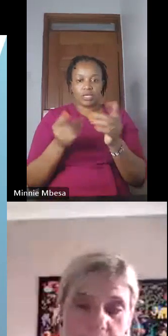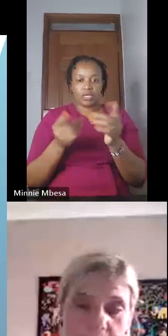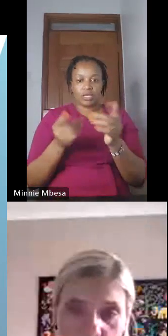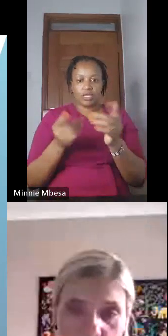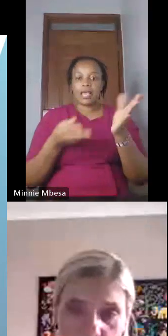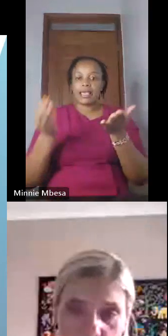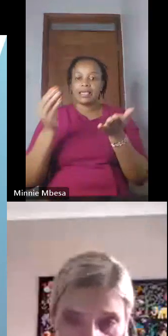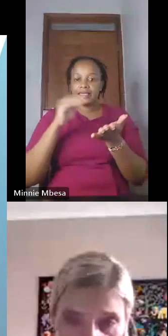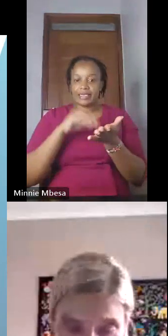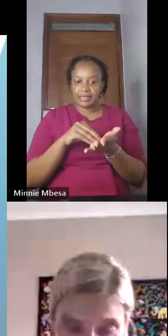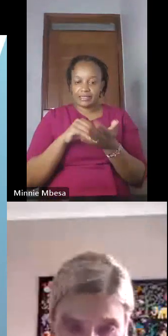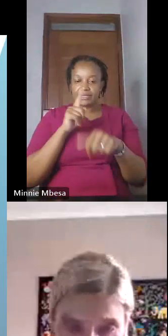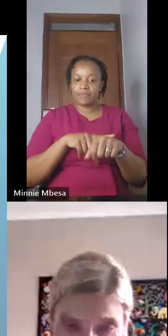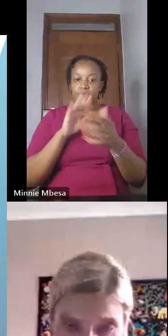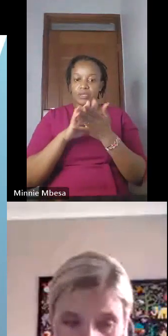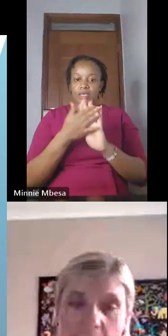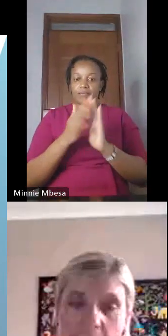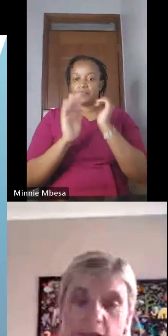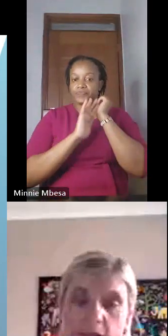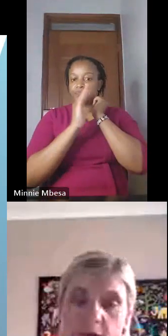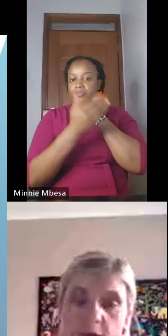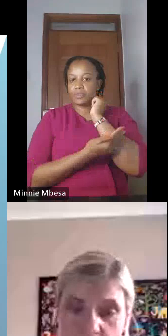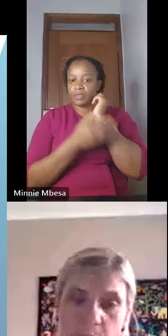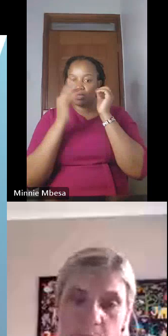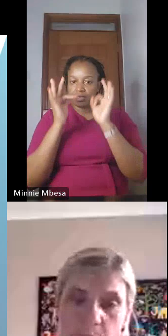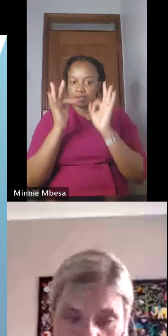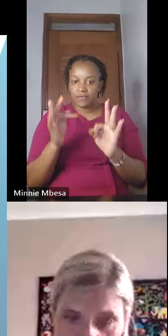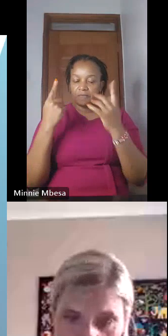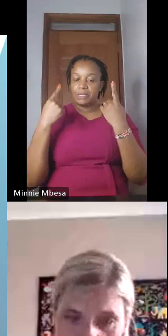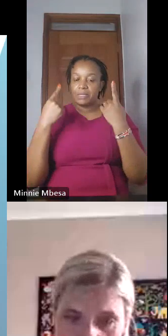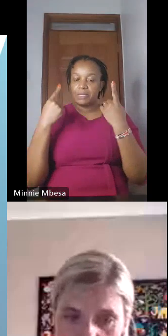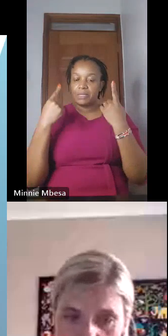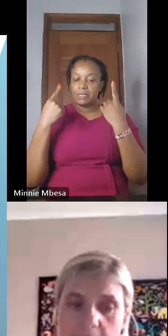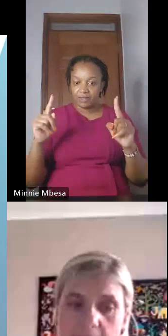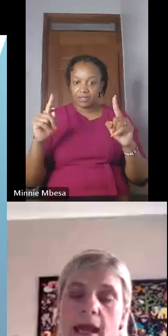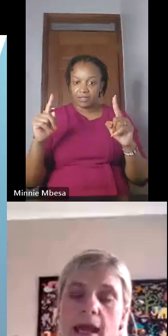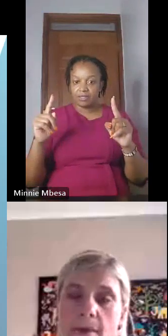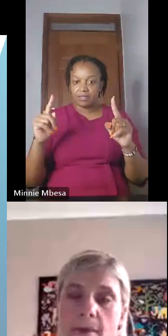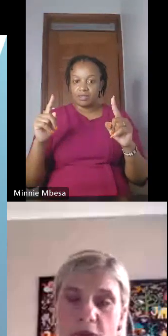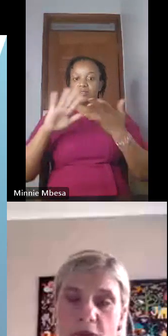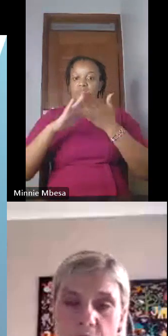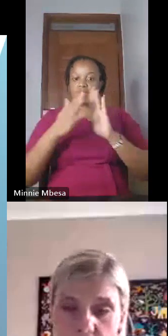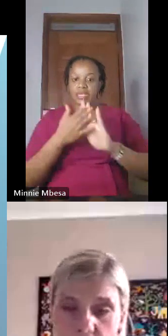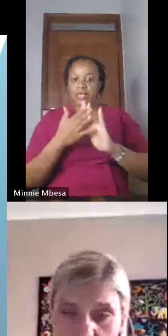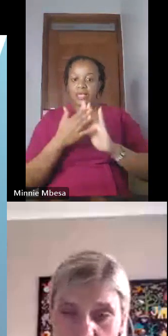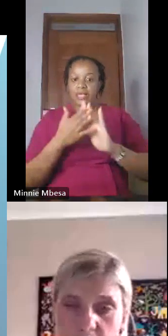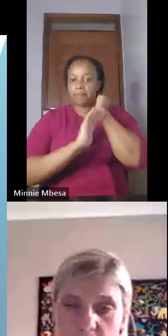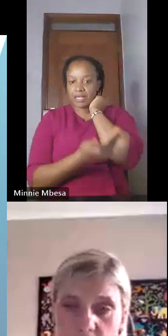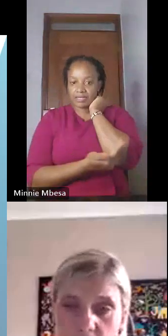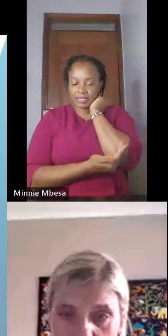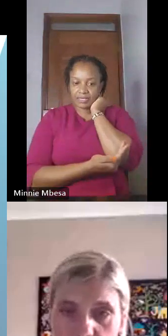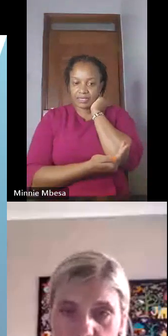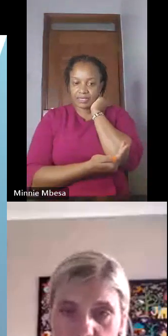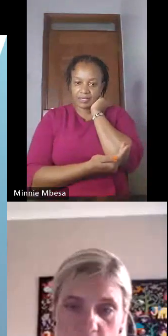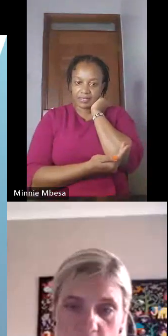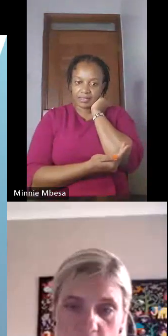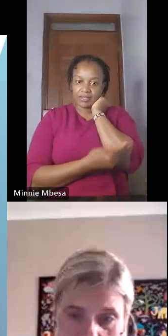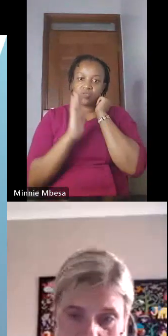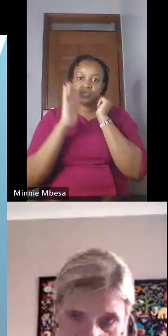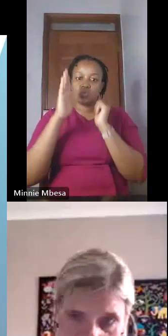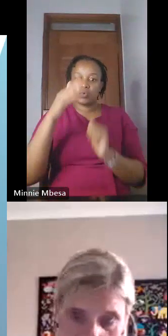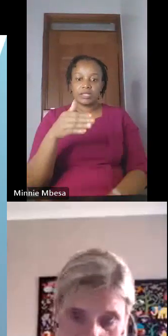successfully given the scholarship and you fell pregnant, you would not